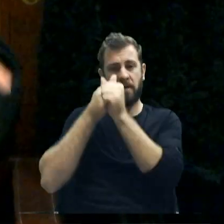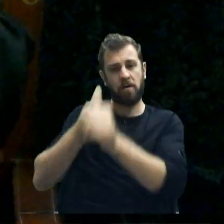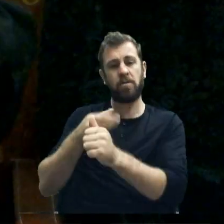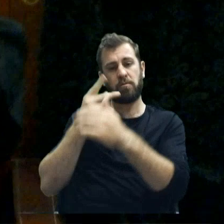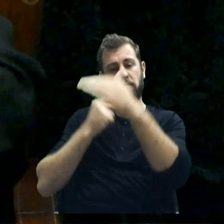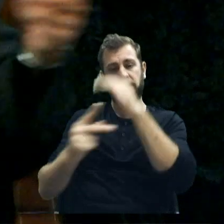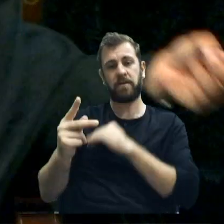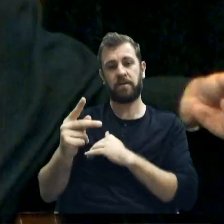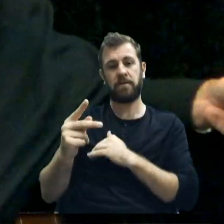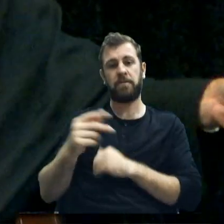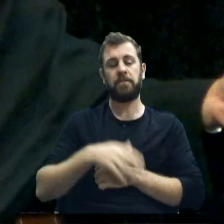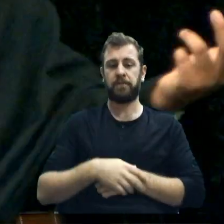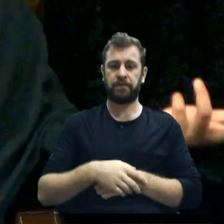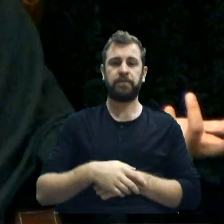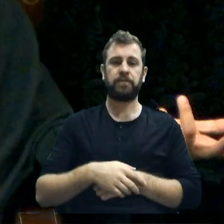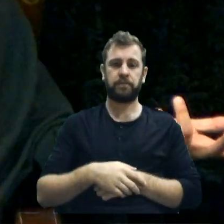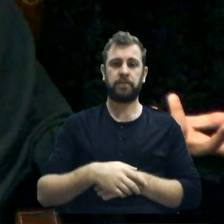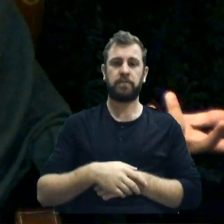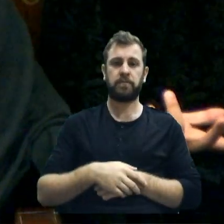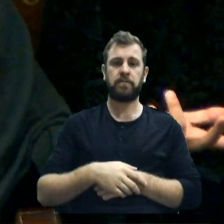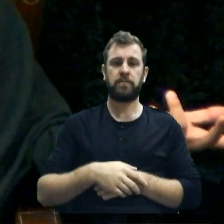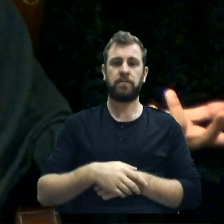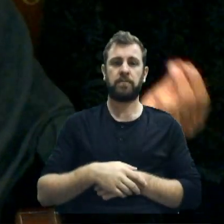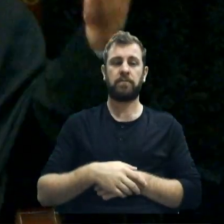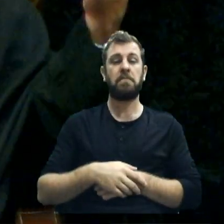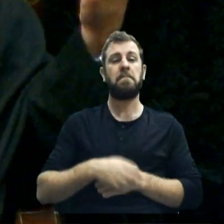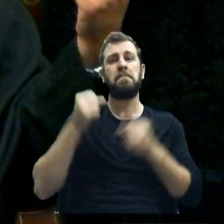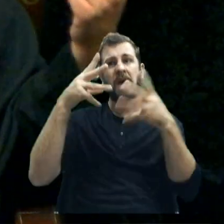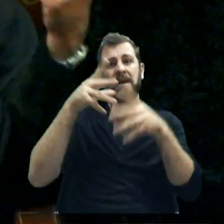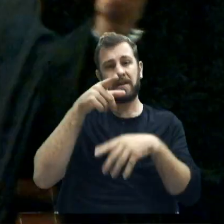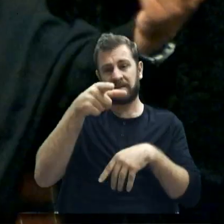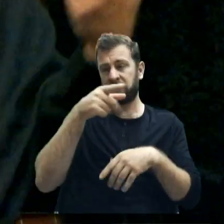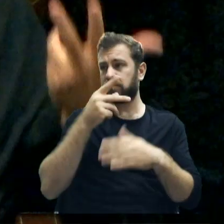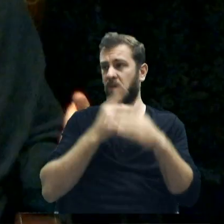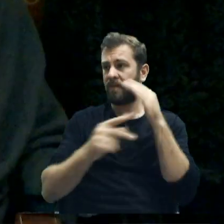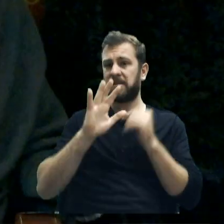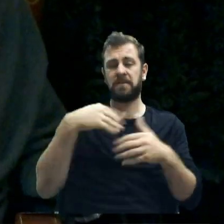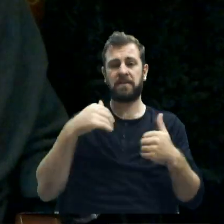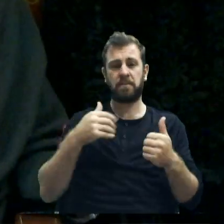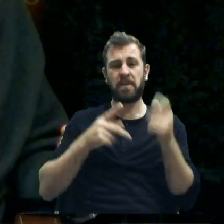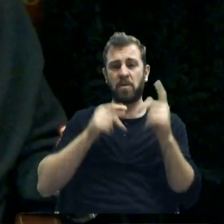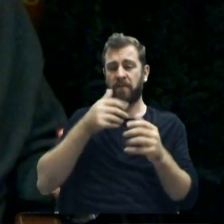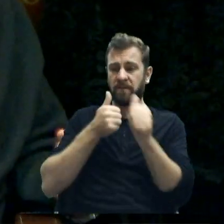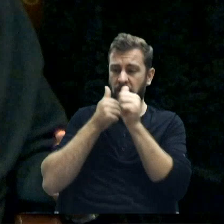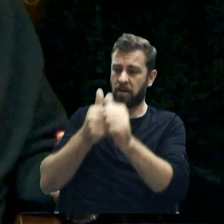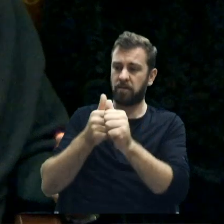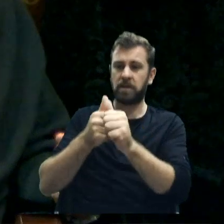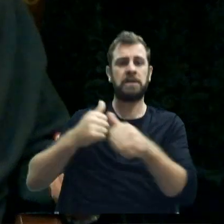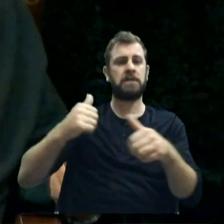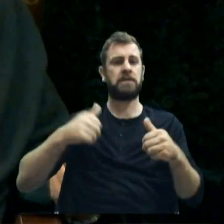his followers, as I mentioned last night, were young people. Young guys would attach themselves to the Holy Prophet.